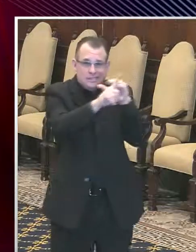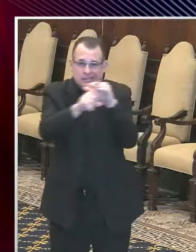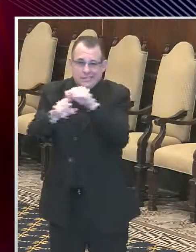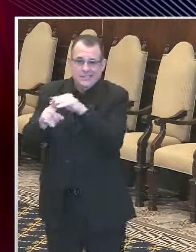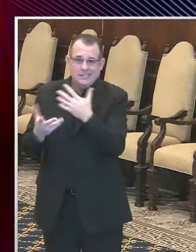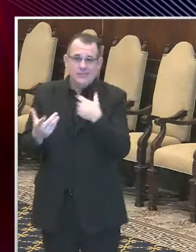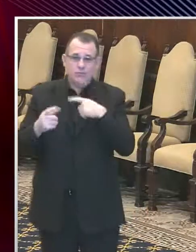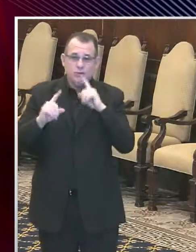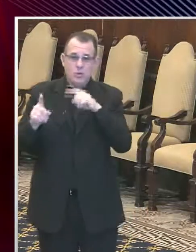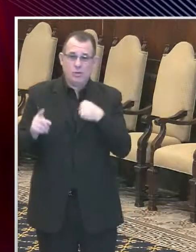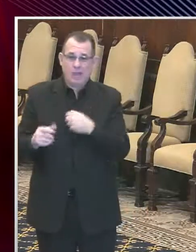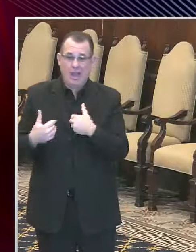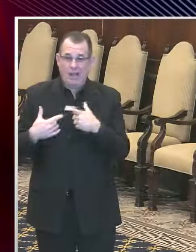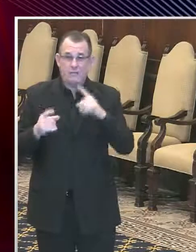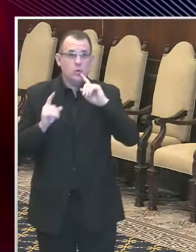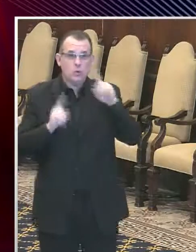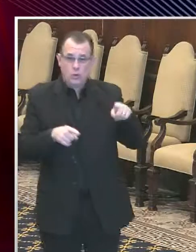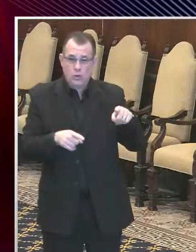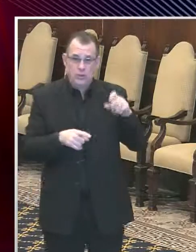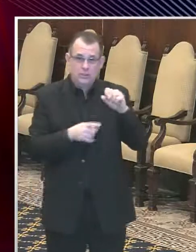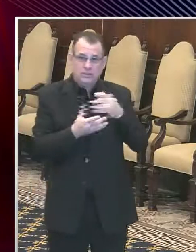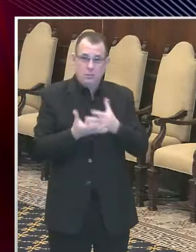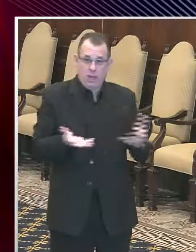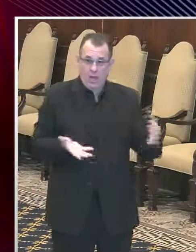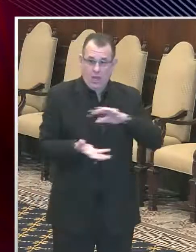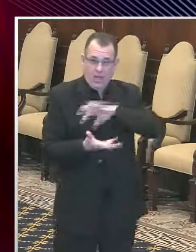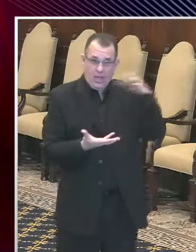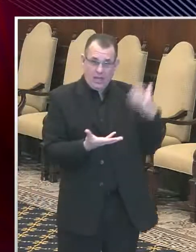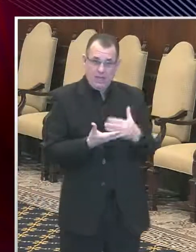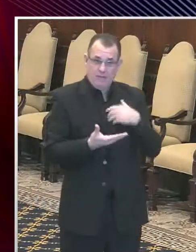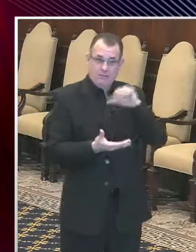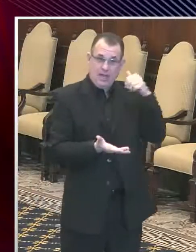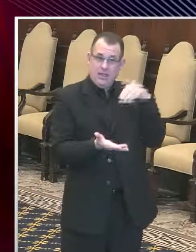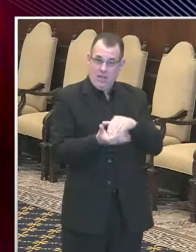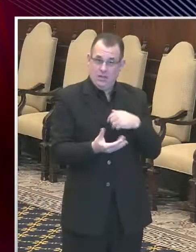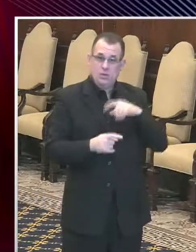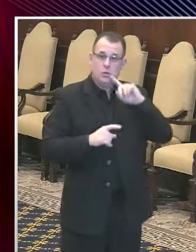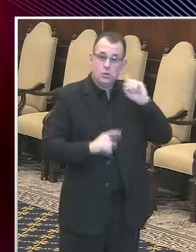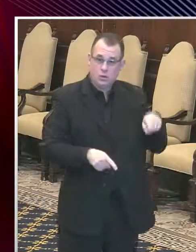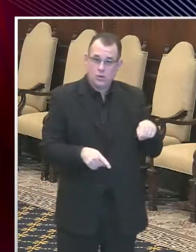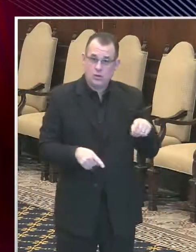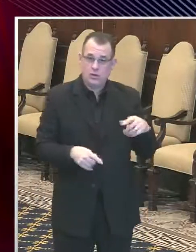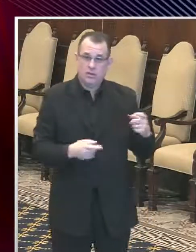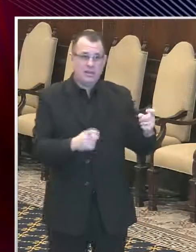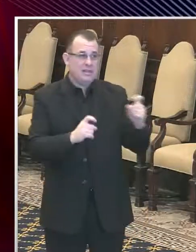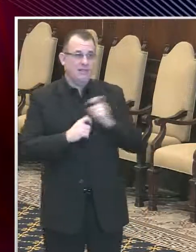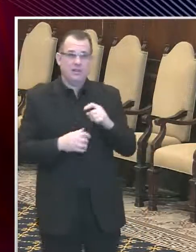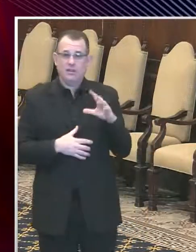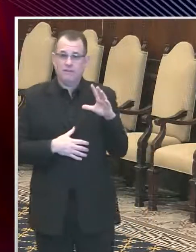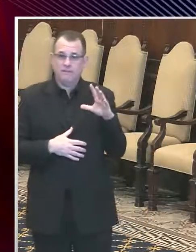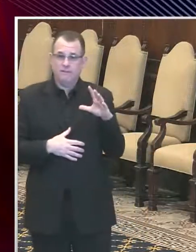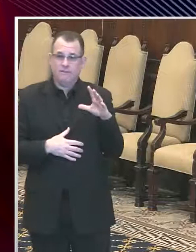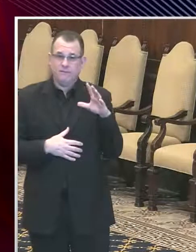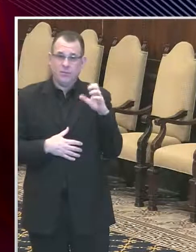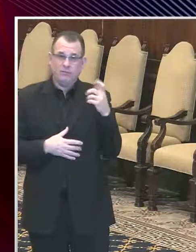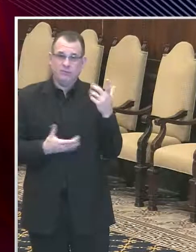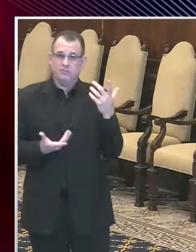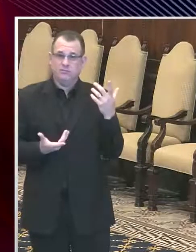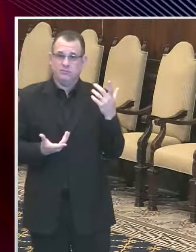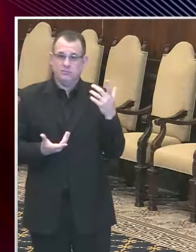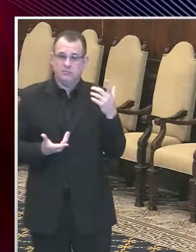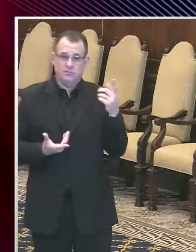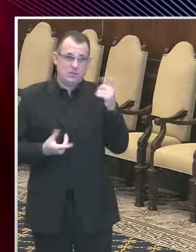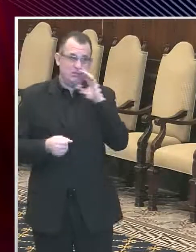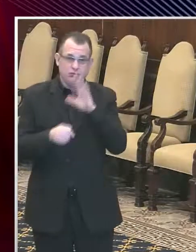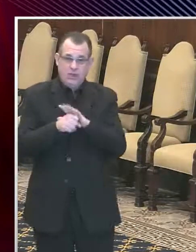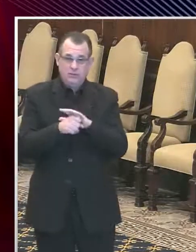have ordered supplies. That said, we did order 10,000. We were given 500 and a promise that we'll get more later, but it's unclear when we're going to get